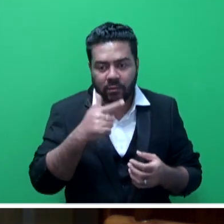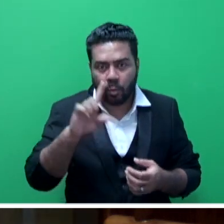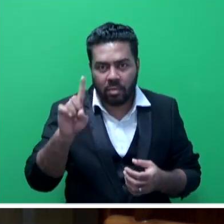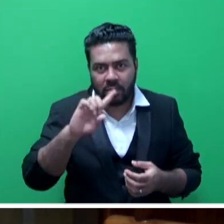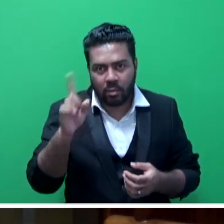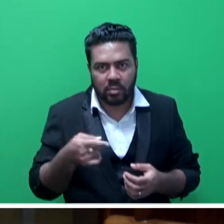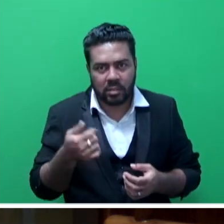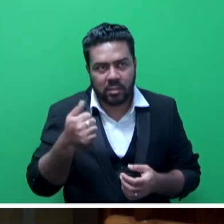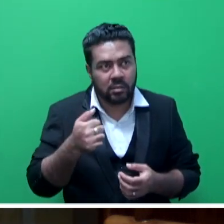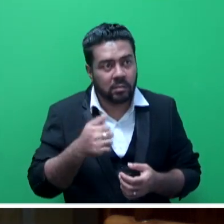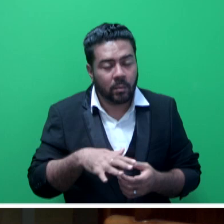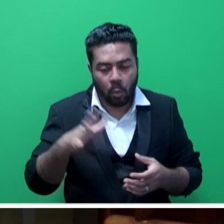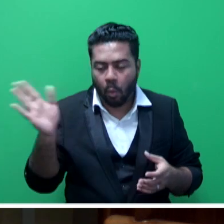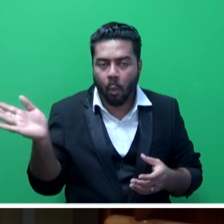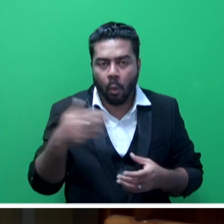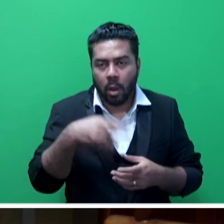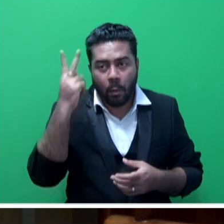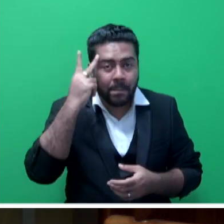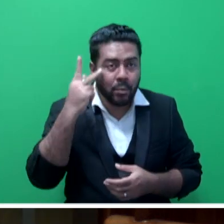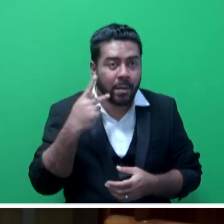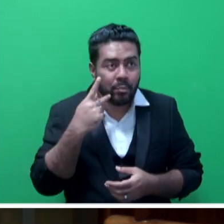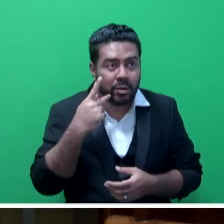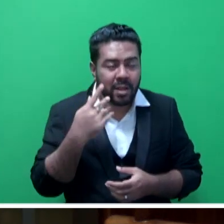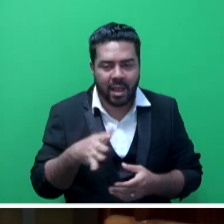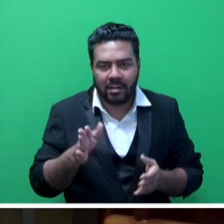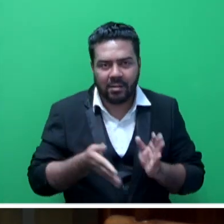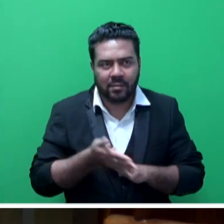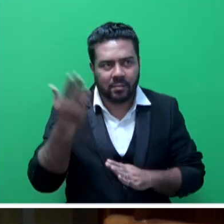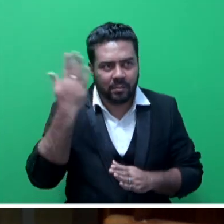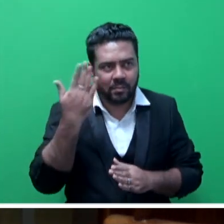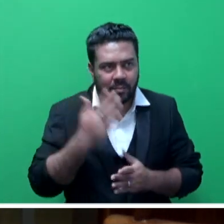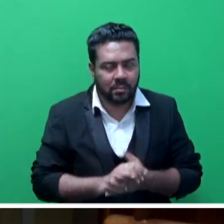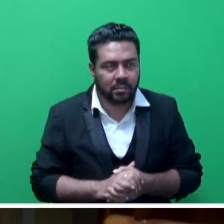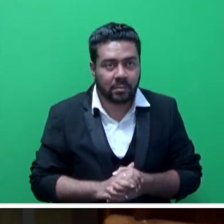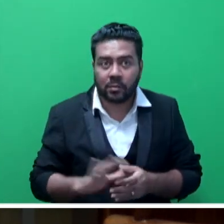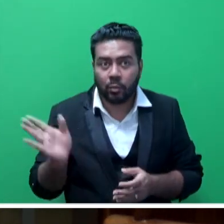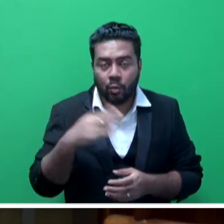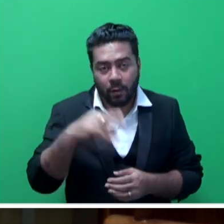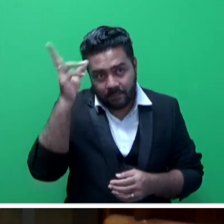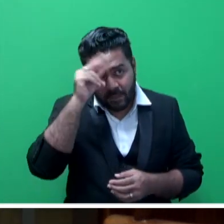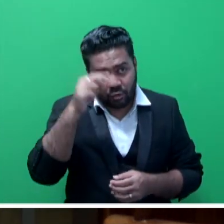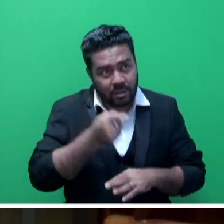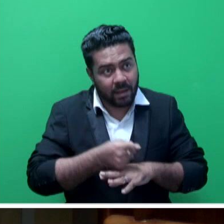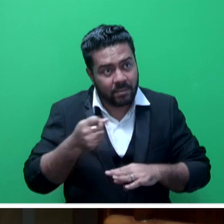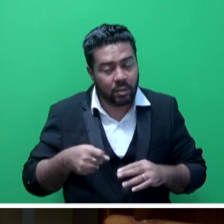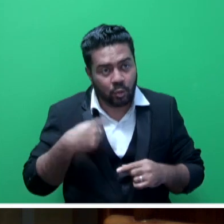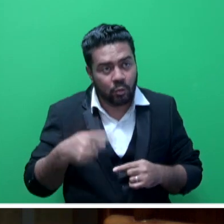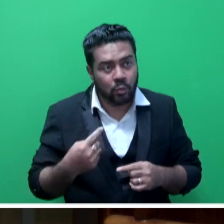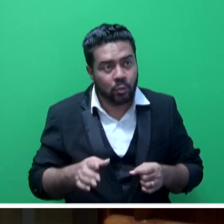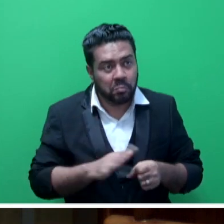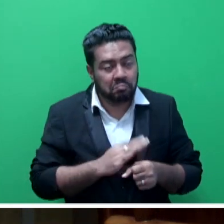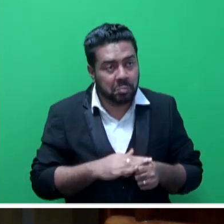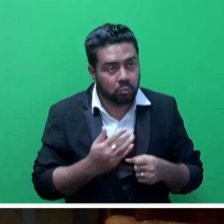221,637 students in all our primary and secondary schools. Mr. Speaker, while the Fijian government continues to make significant investment